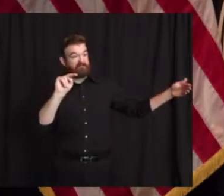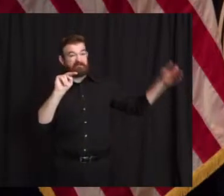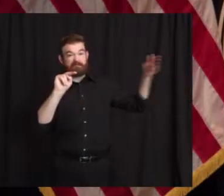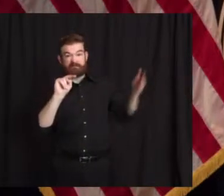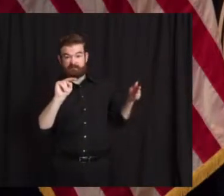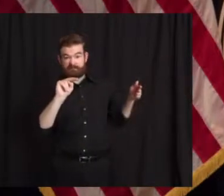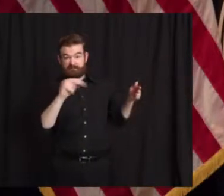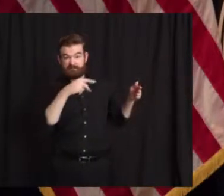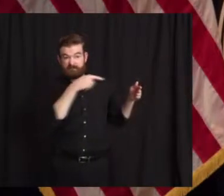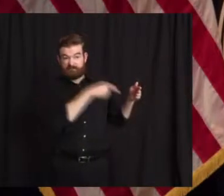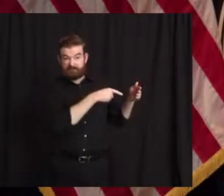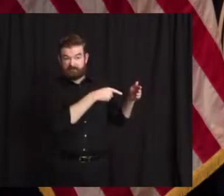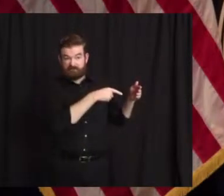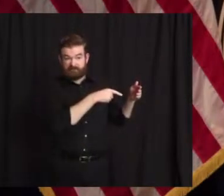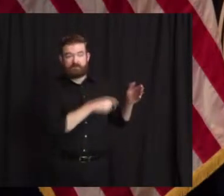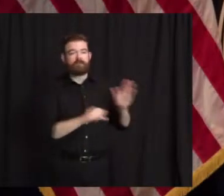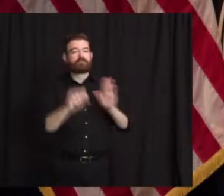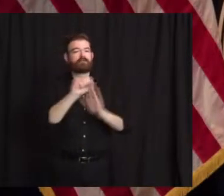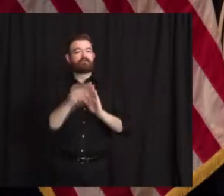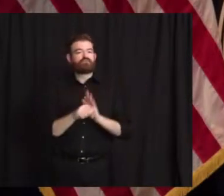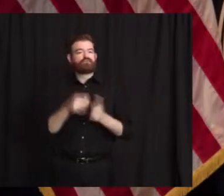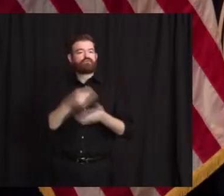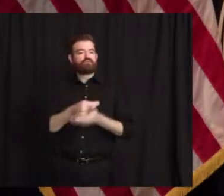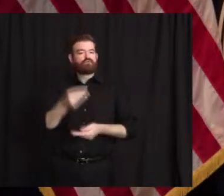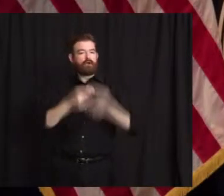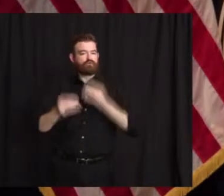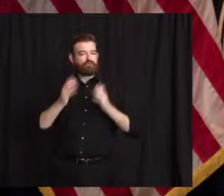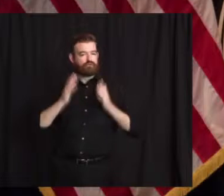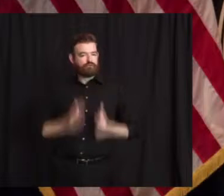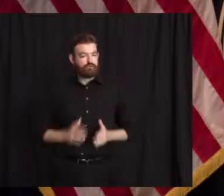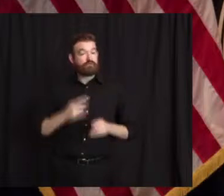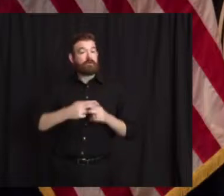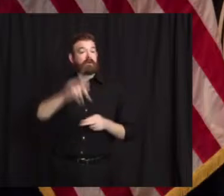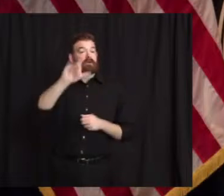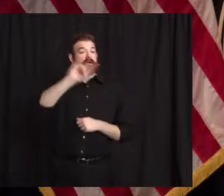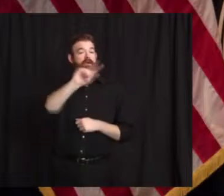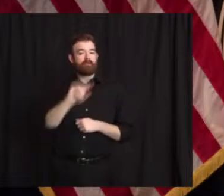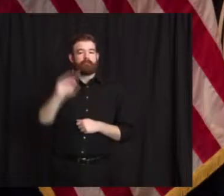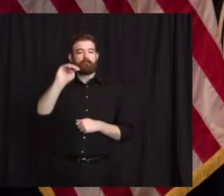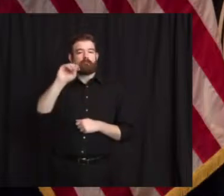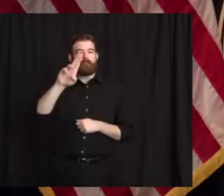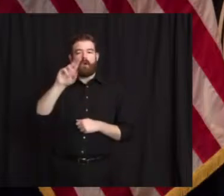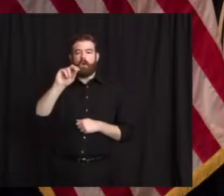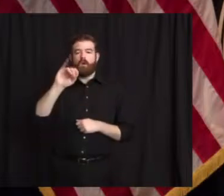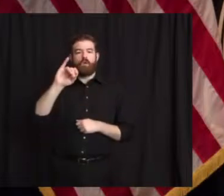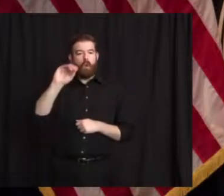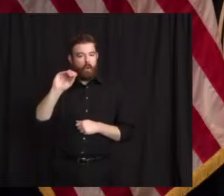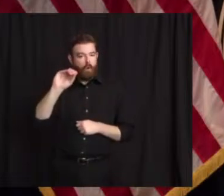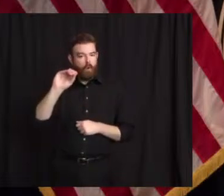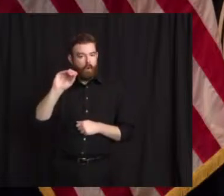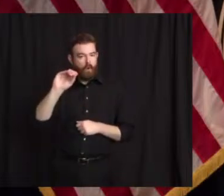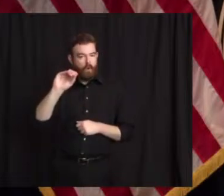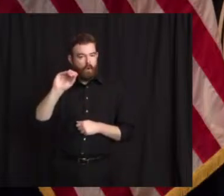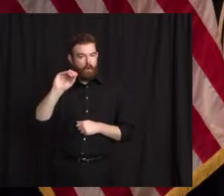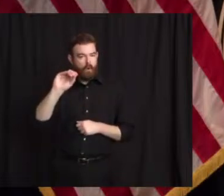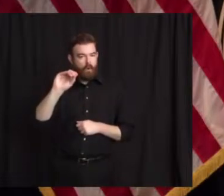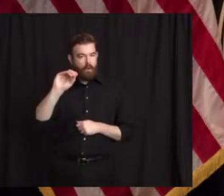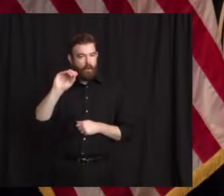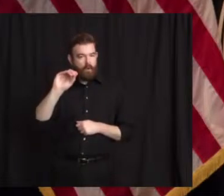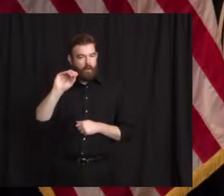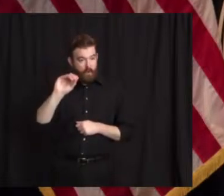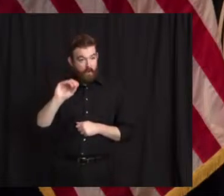here. And I want to thank Jared Maples for being here and from the Director of the Office of Homeland Security and Preparedness and other